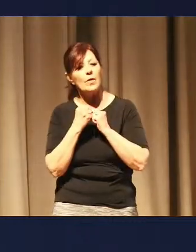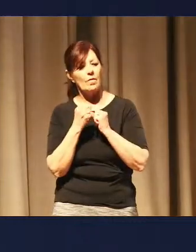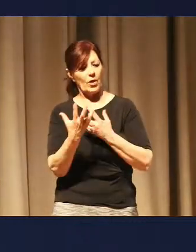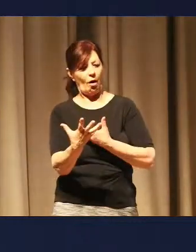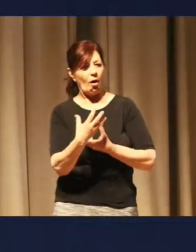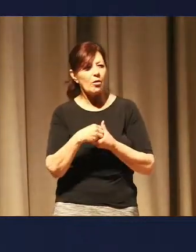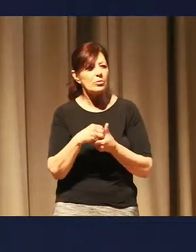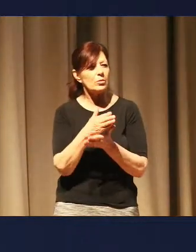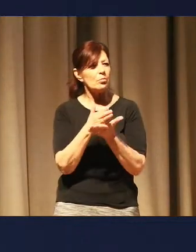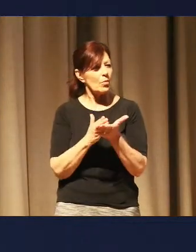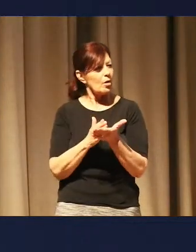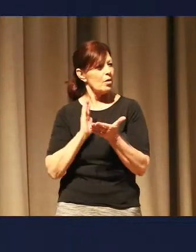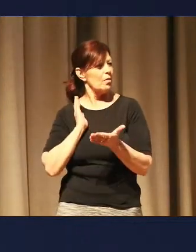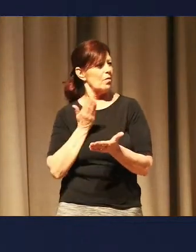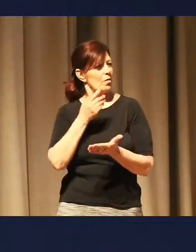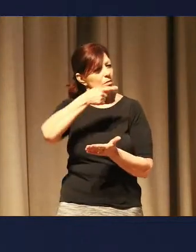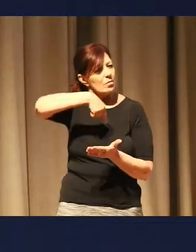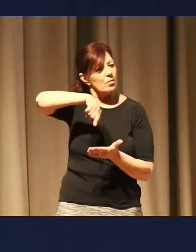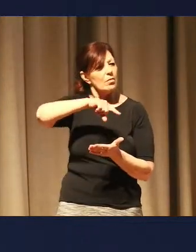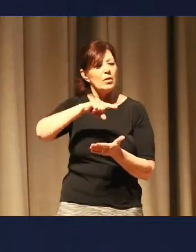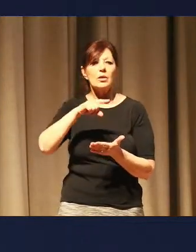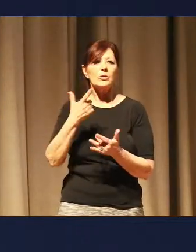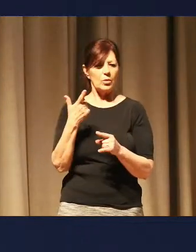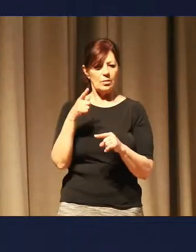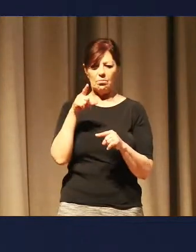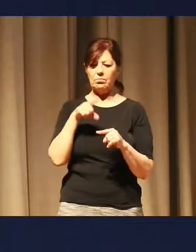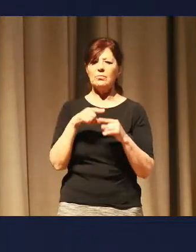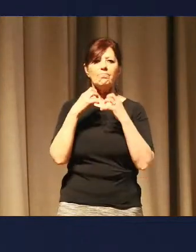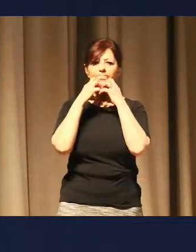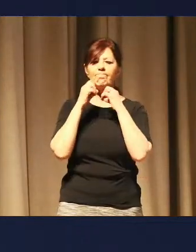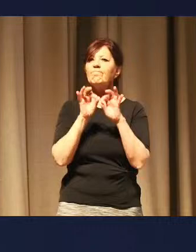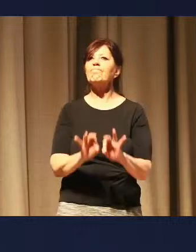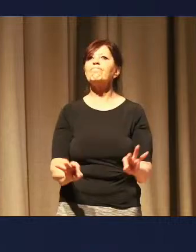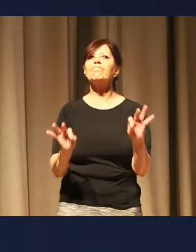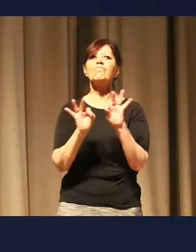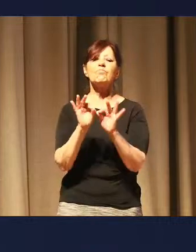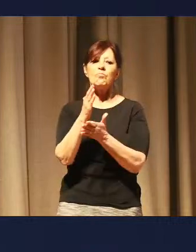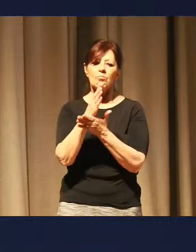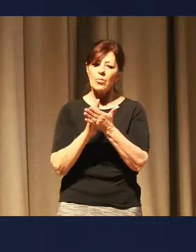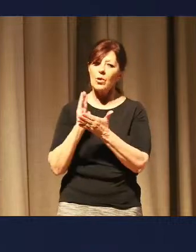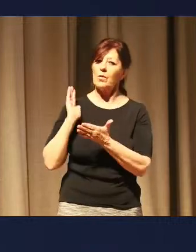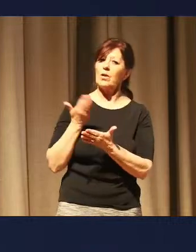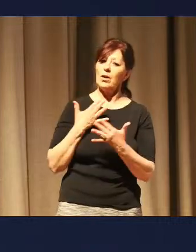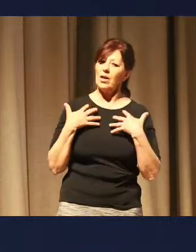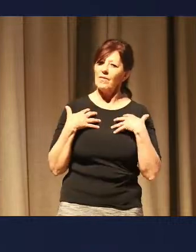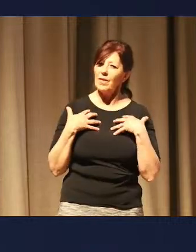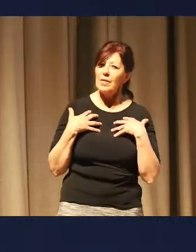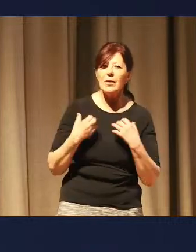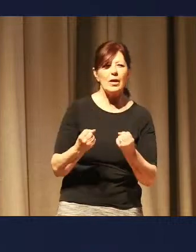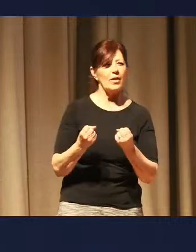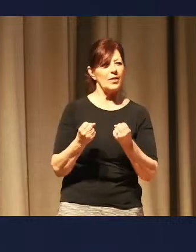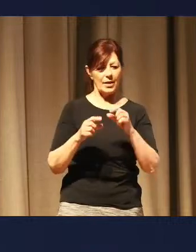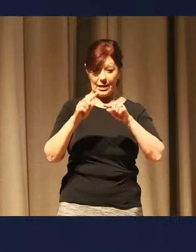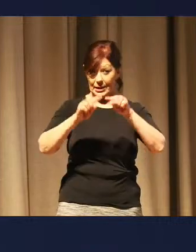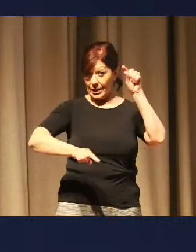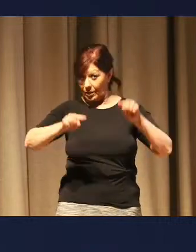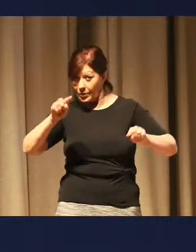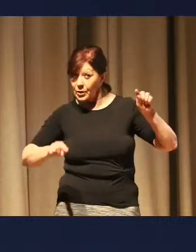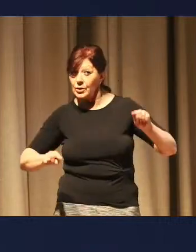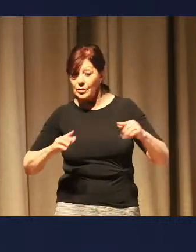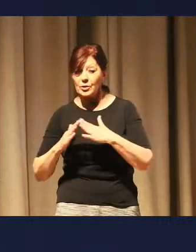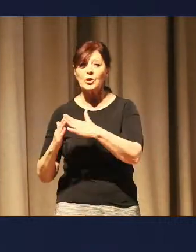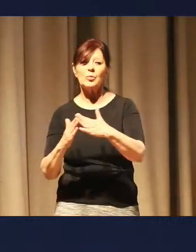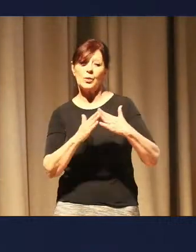cultural sector as an indispensable element of a healthy and diverse